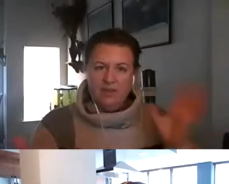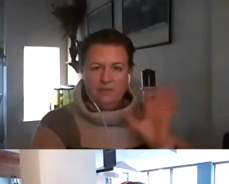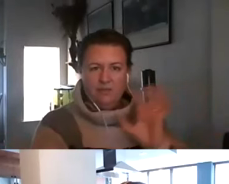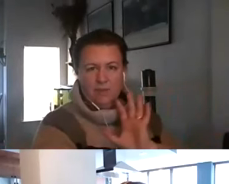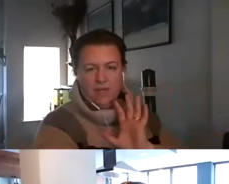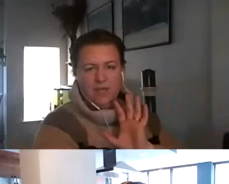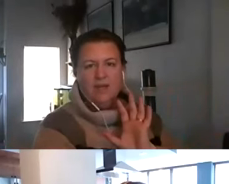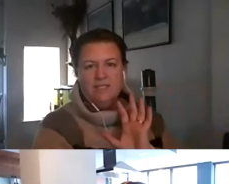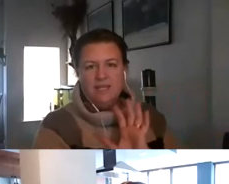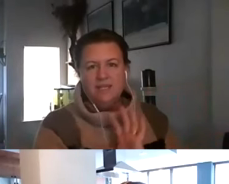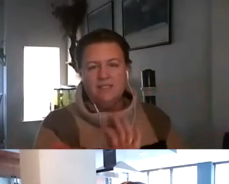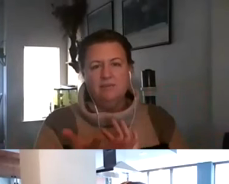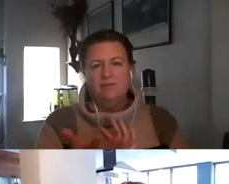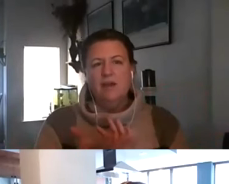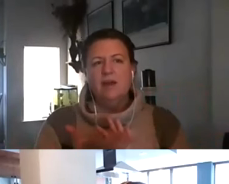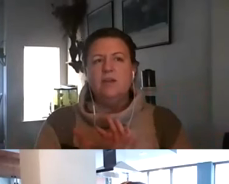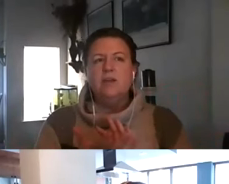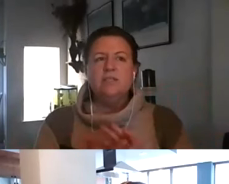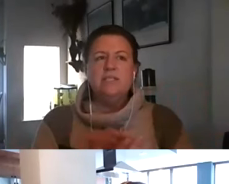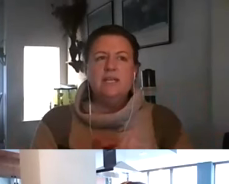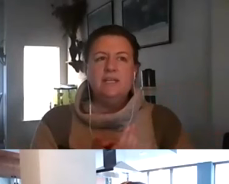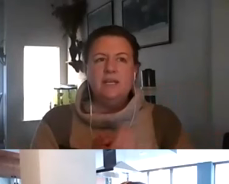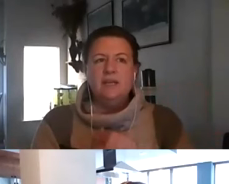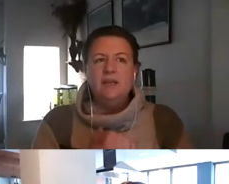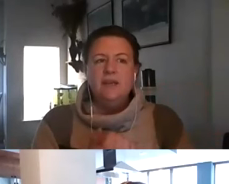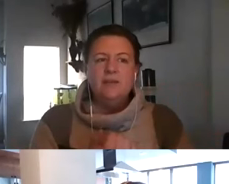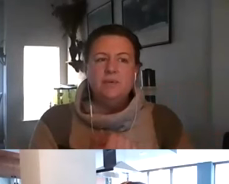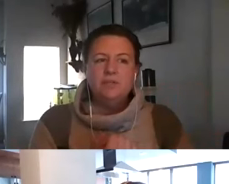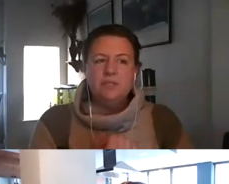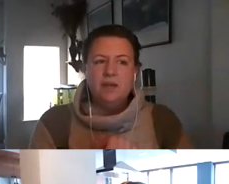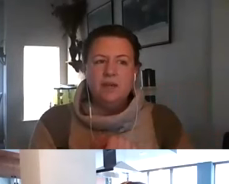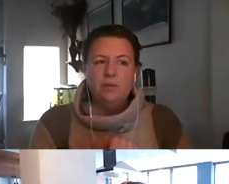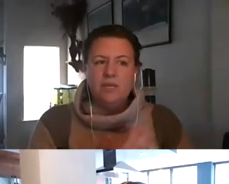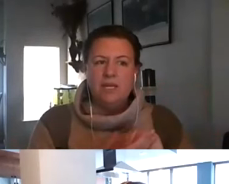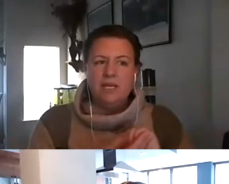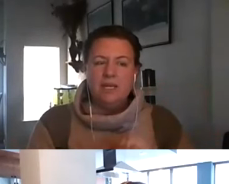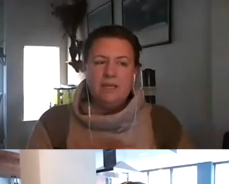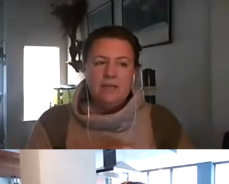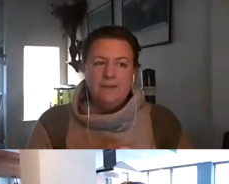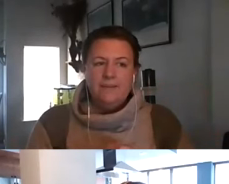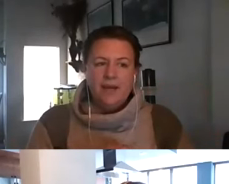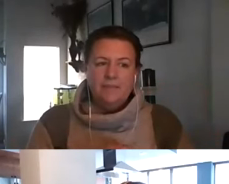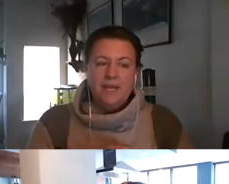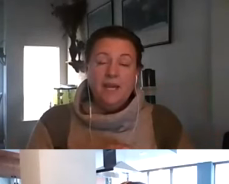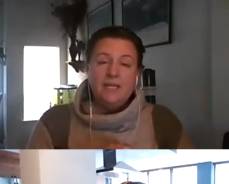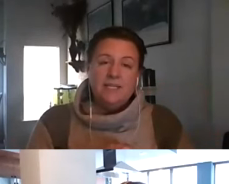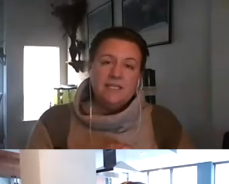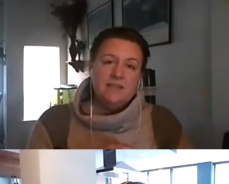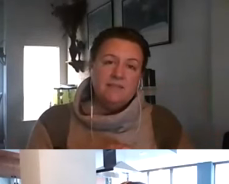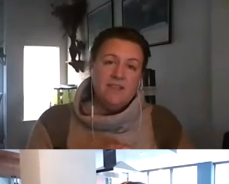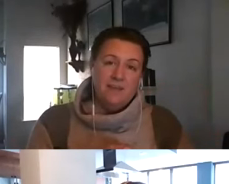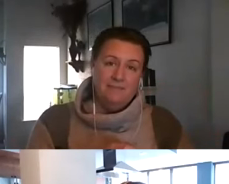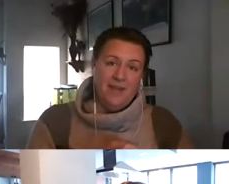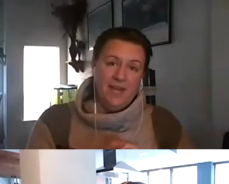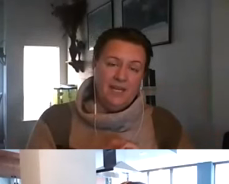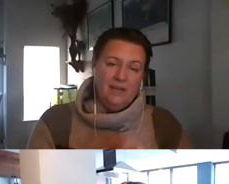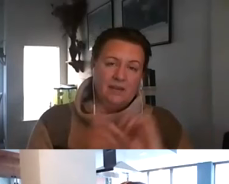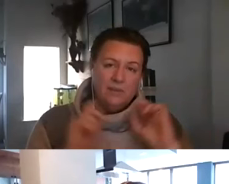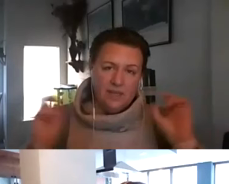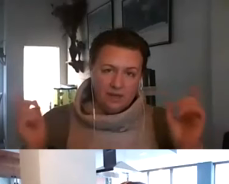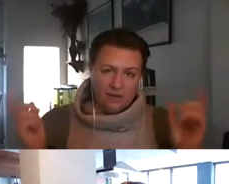coming in with a framework and context of understanding the person that we're meeting in context of